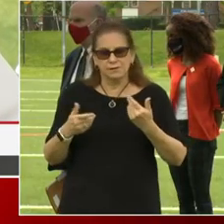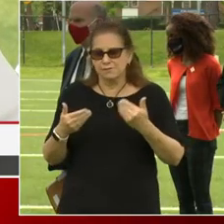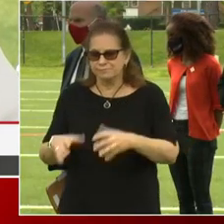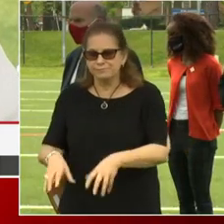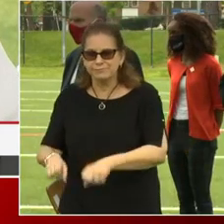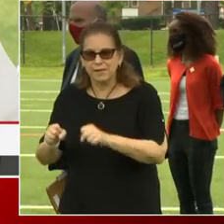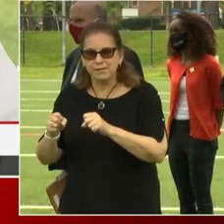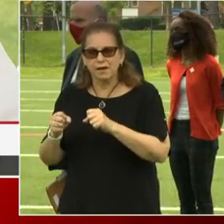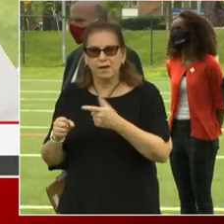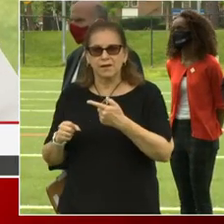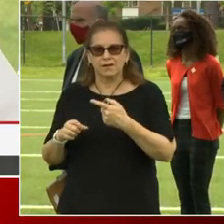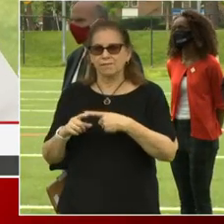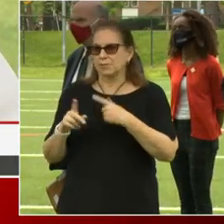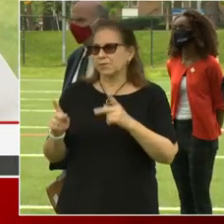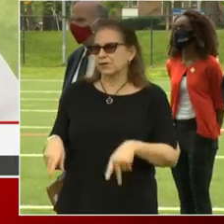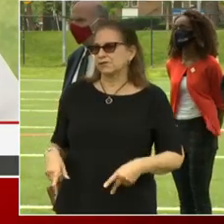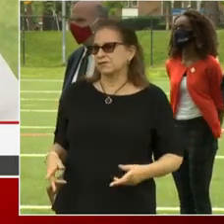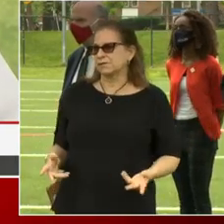medical assistance.